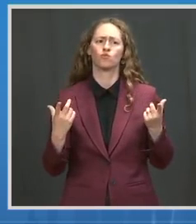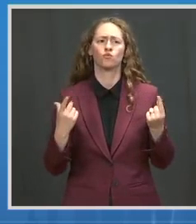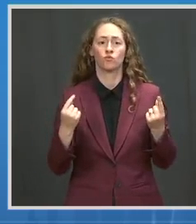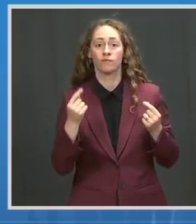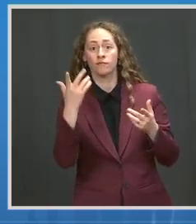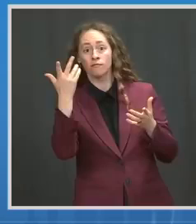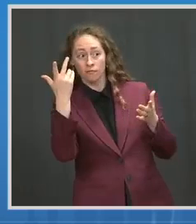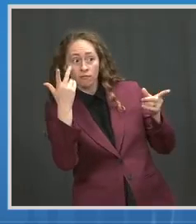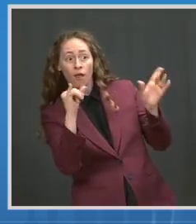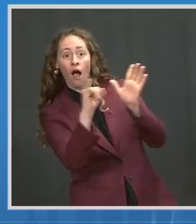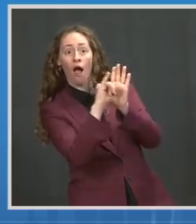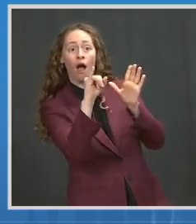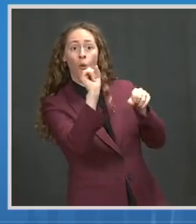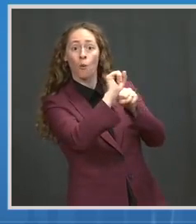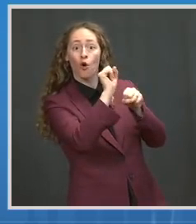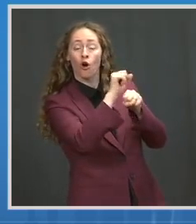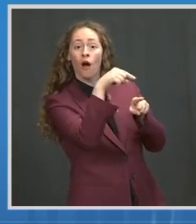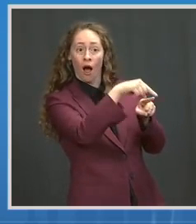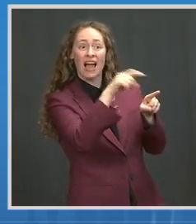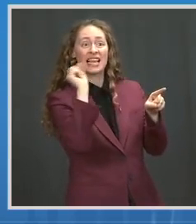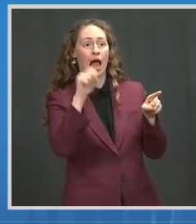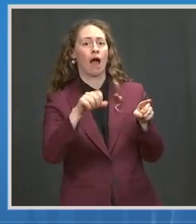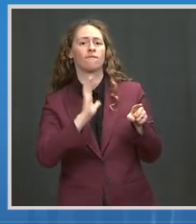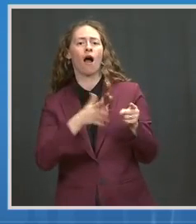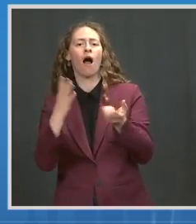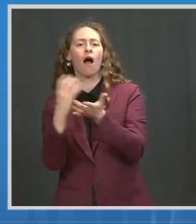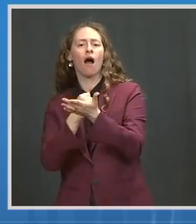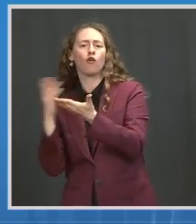workplaces through their member hospitals.